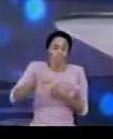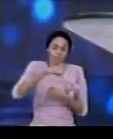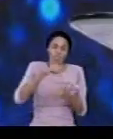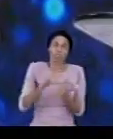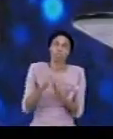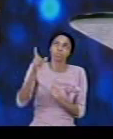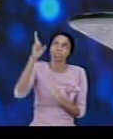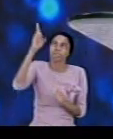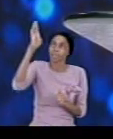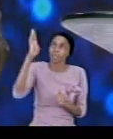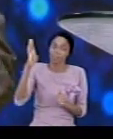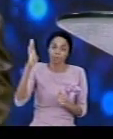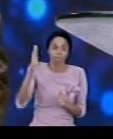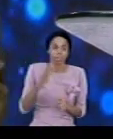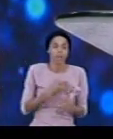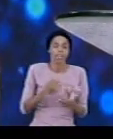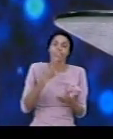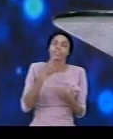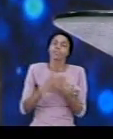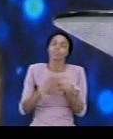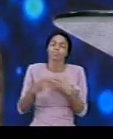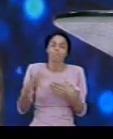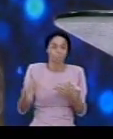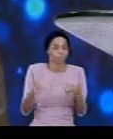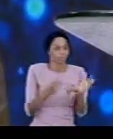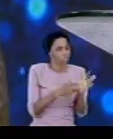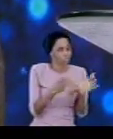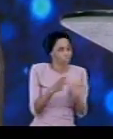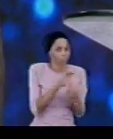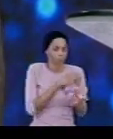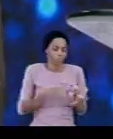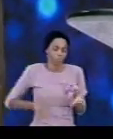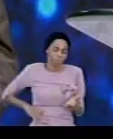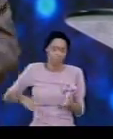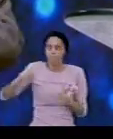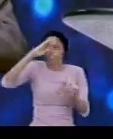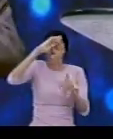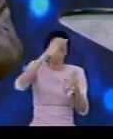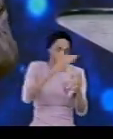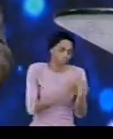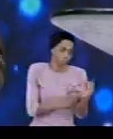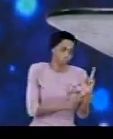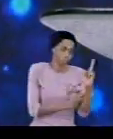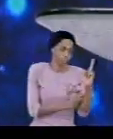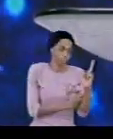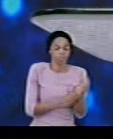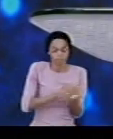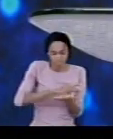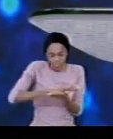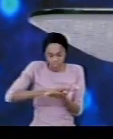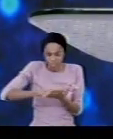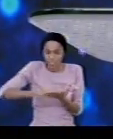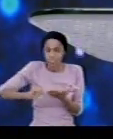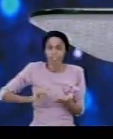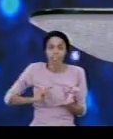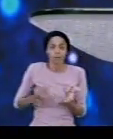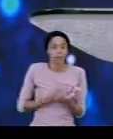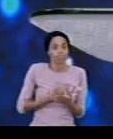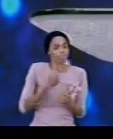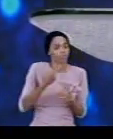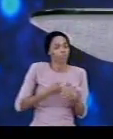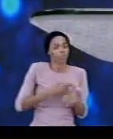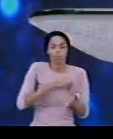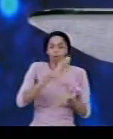of Jesus Christ, his son, cleanseth us internally from all